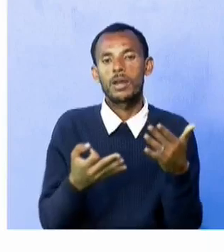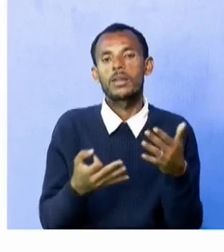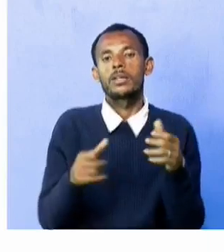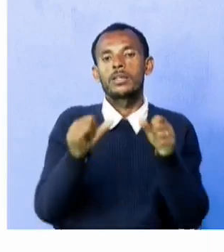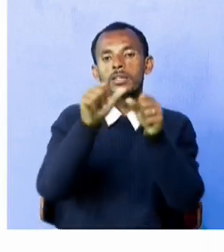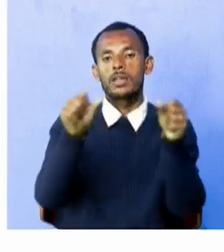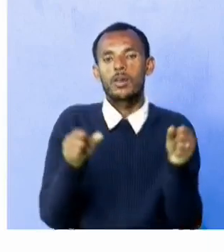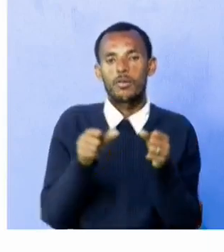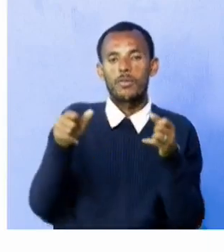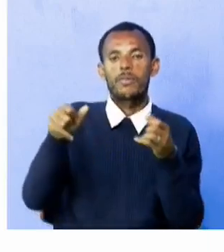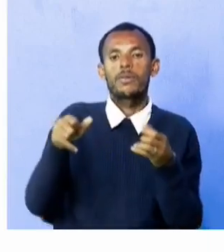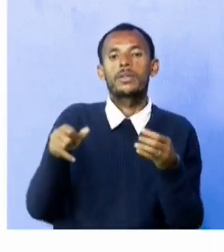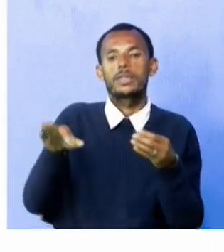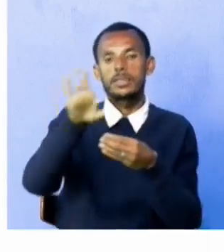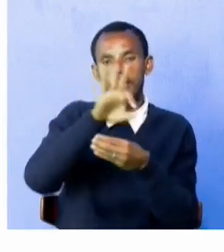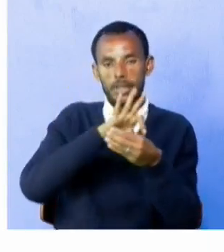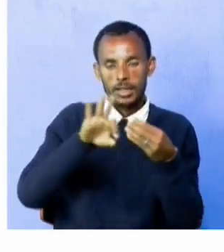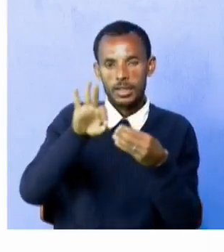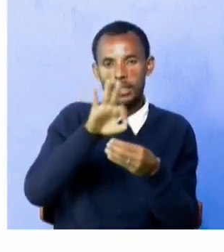of a circle is